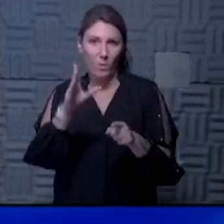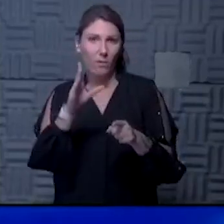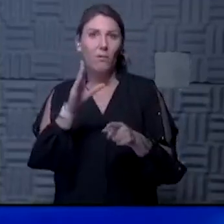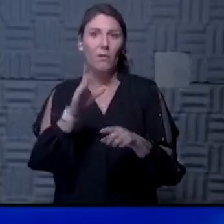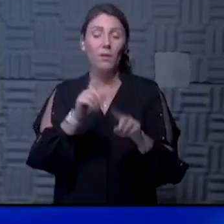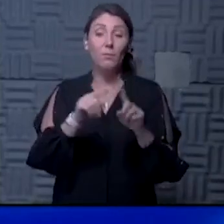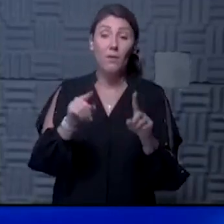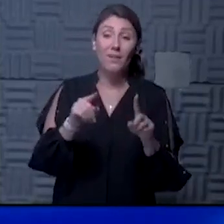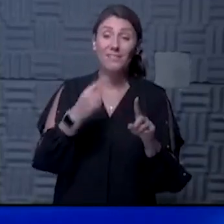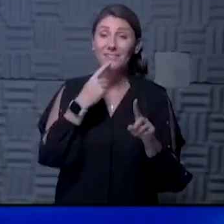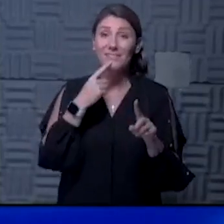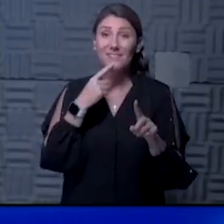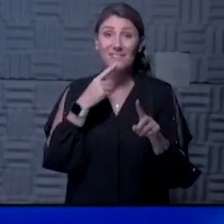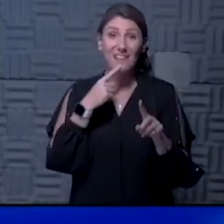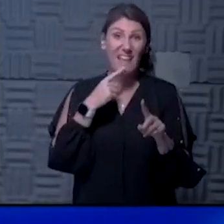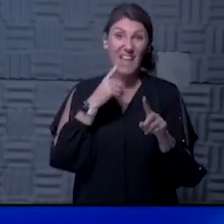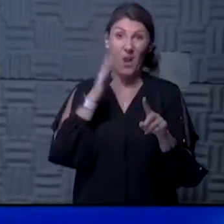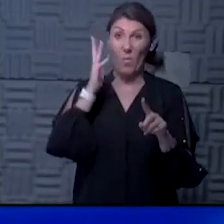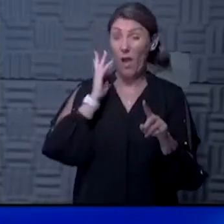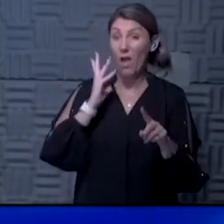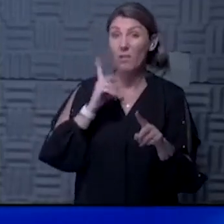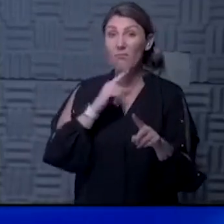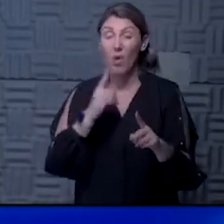as we said a little while ago, batter up, let's go.